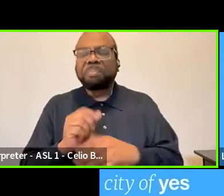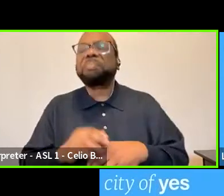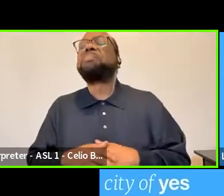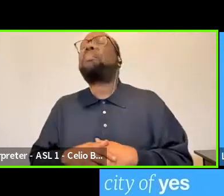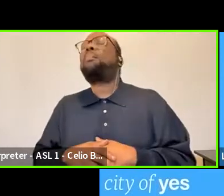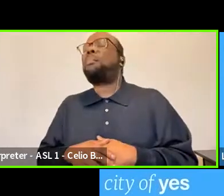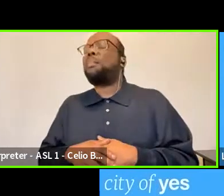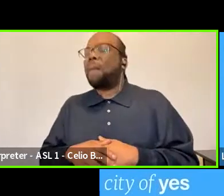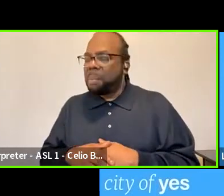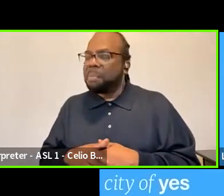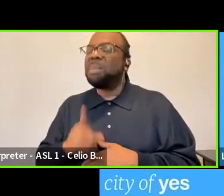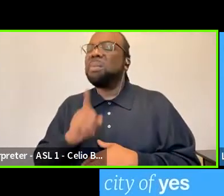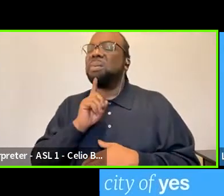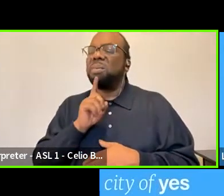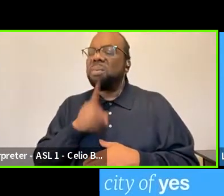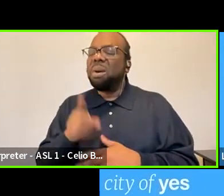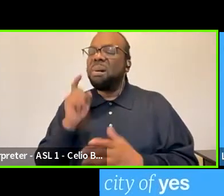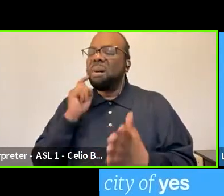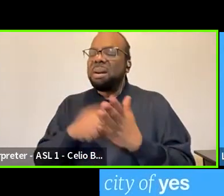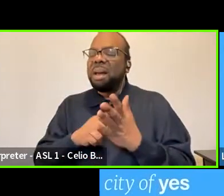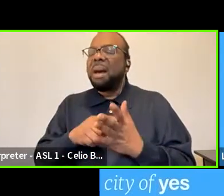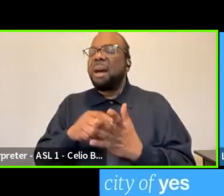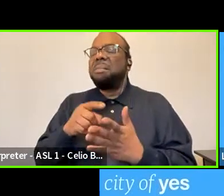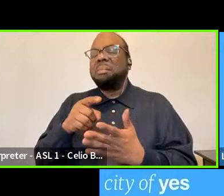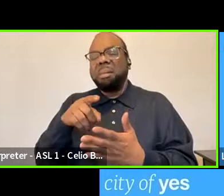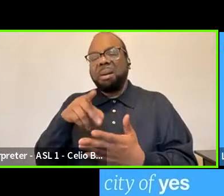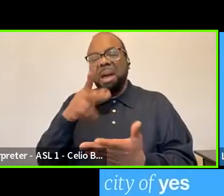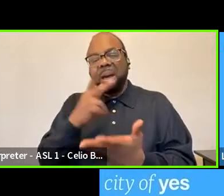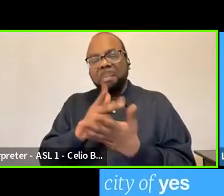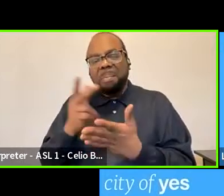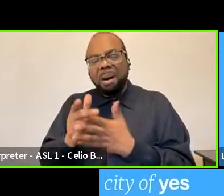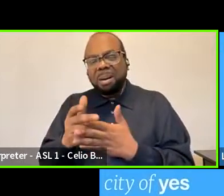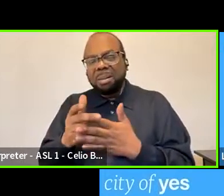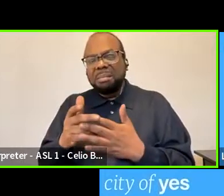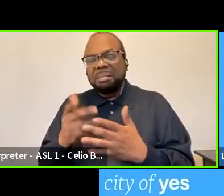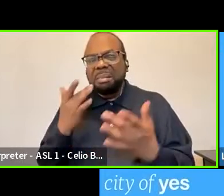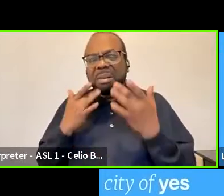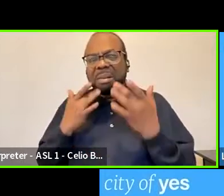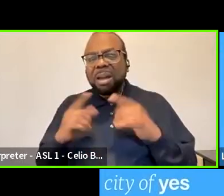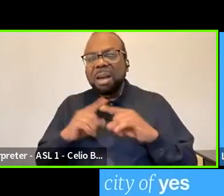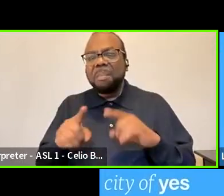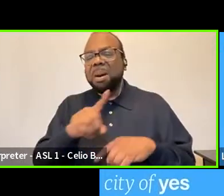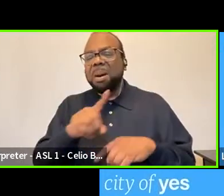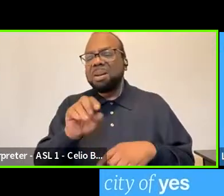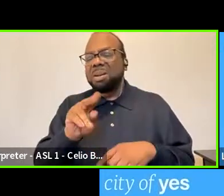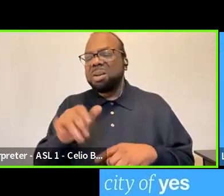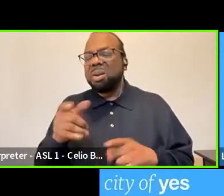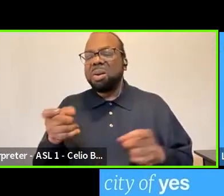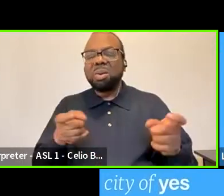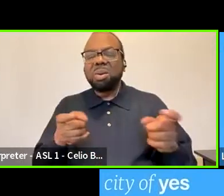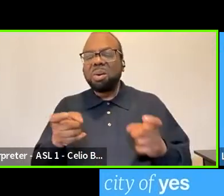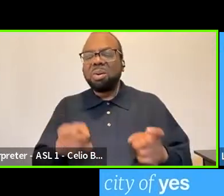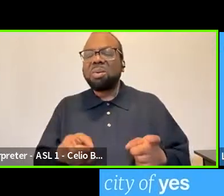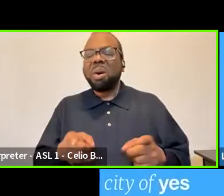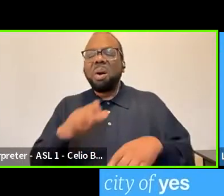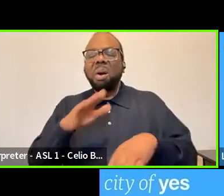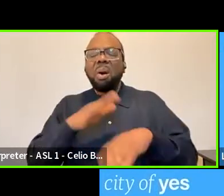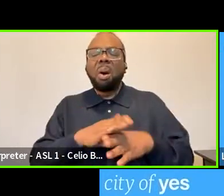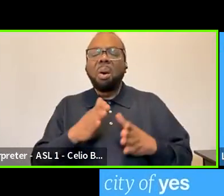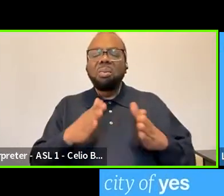parking is tight in many neighborhoods, um, but zoning doesn't regulate on street parking. And like mentioned earlier, cities